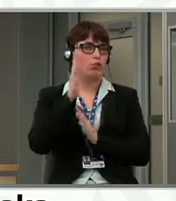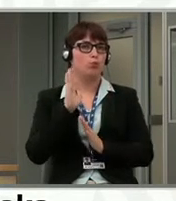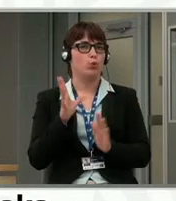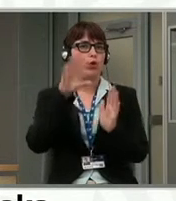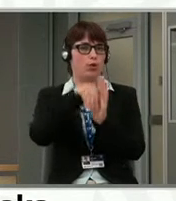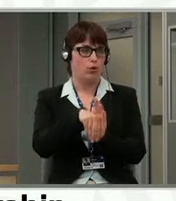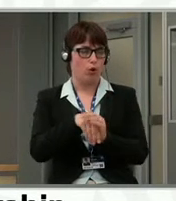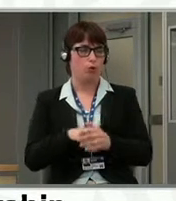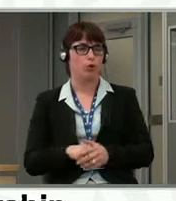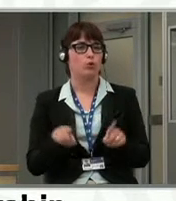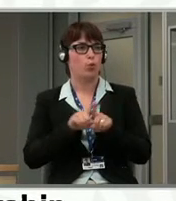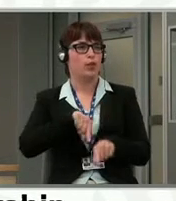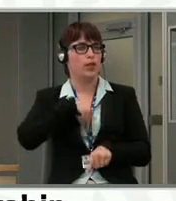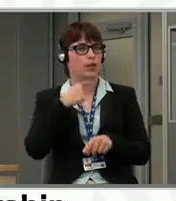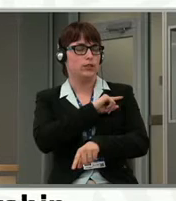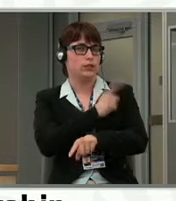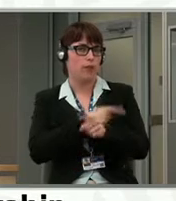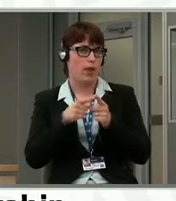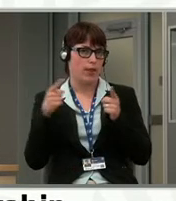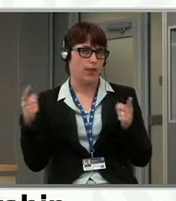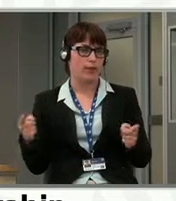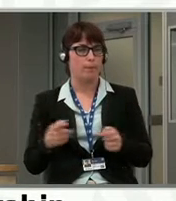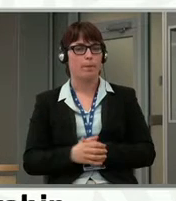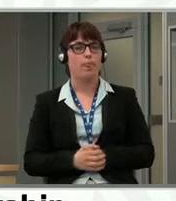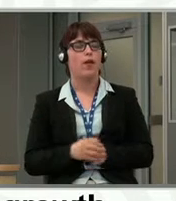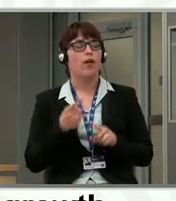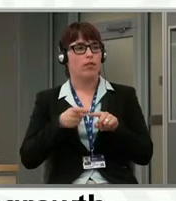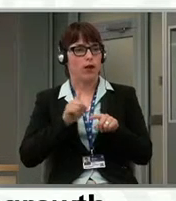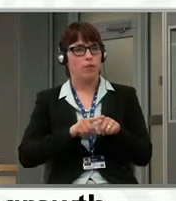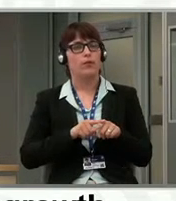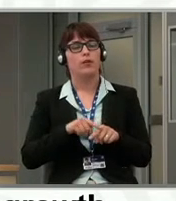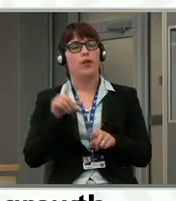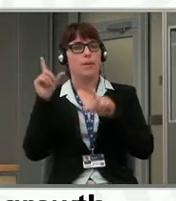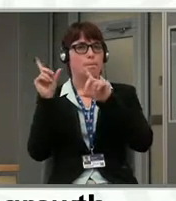It is very important to ensure that the growth is inclusive and sustainable.